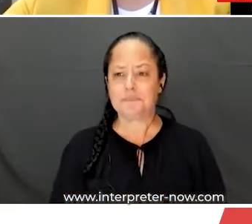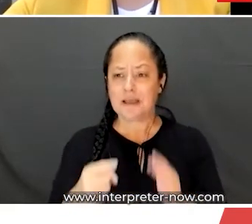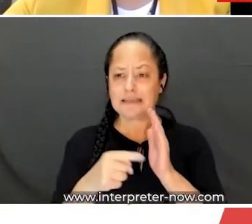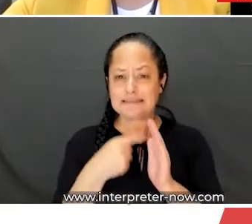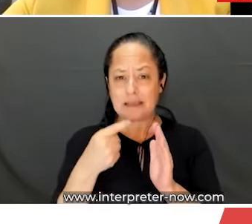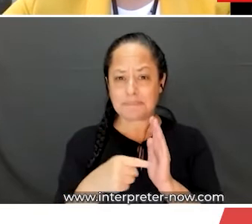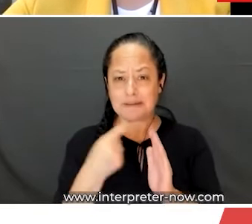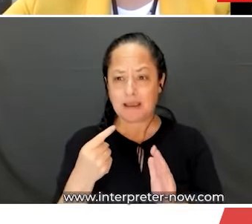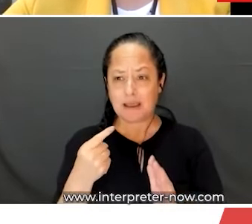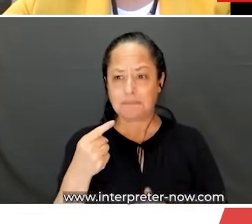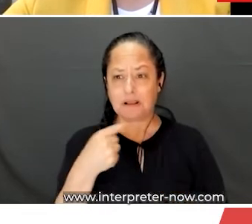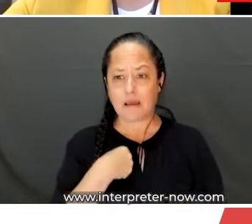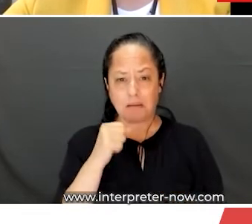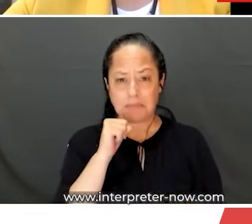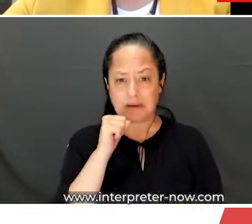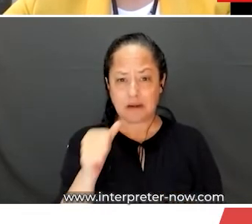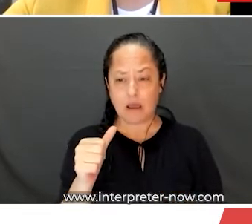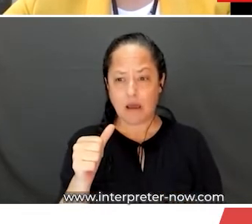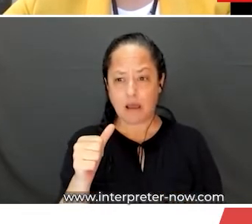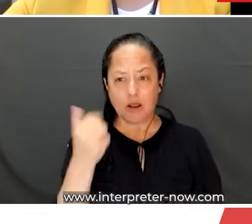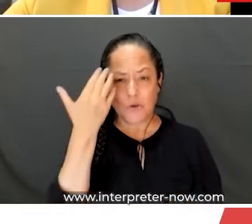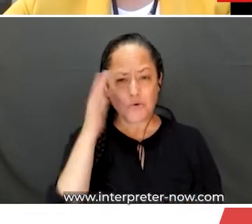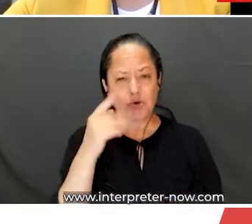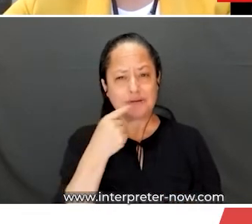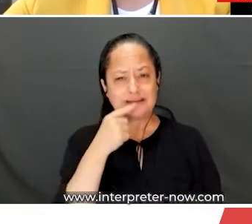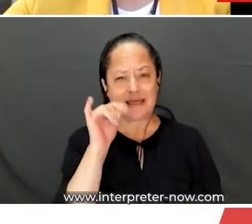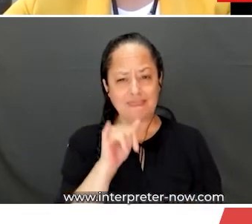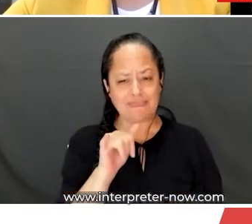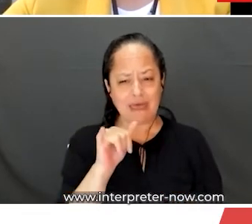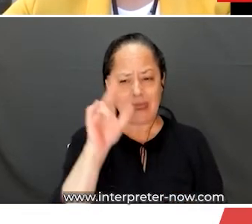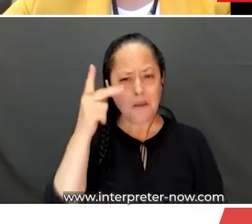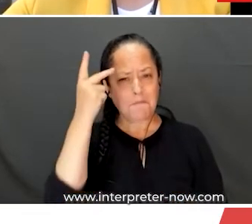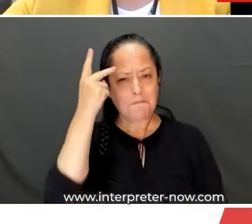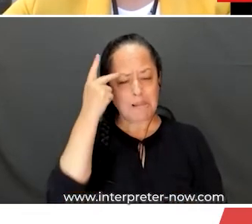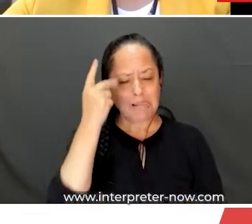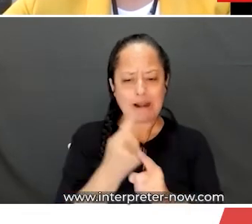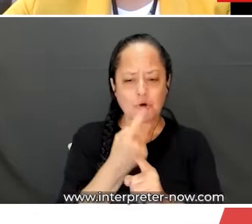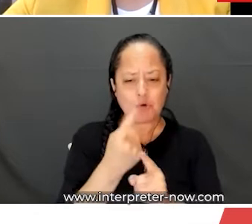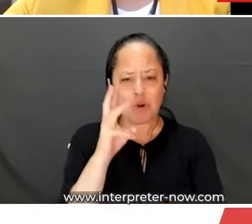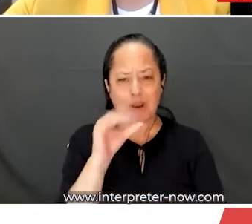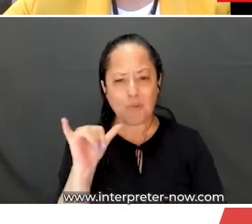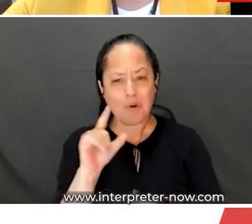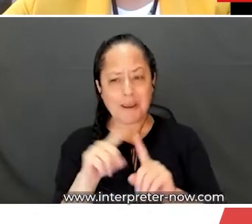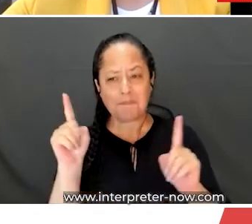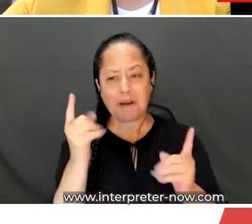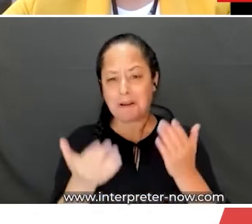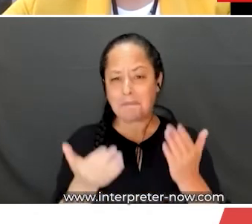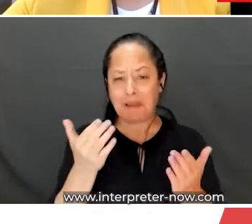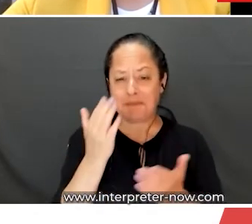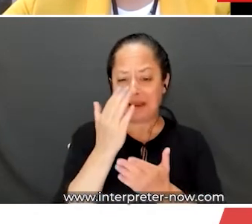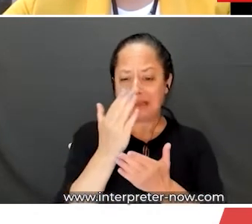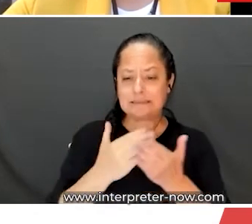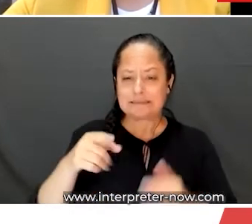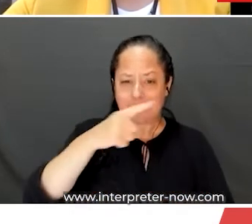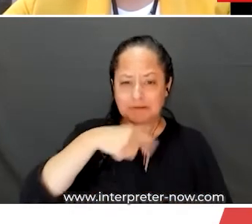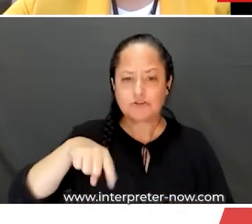Sometimes I'm not, and I don't know how to say this in a very politically correct way, but maybe in certain circles,